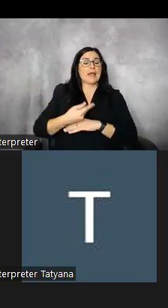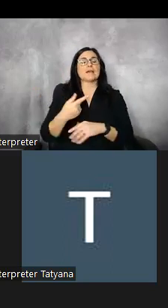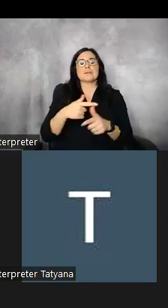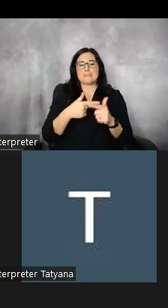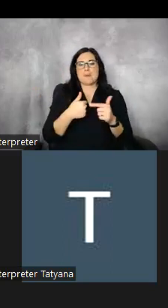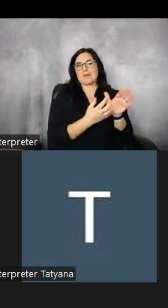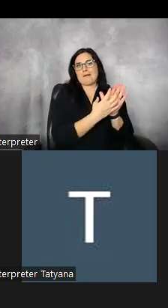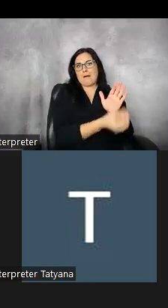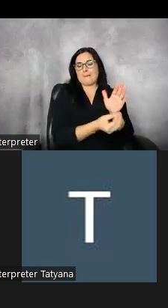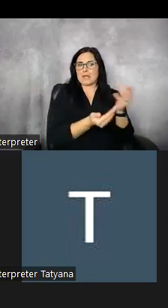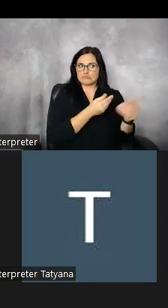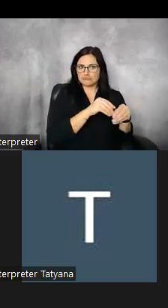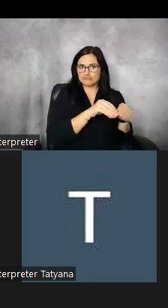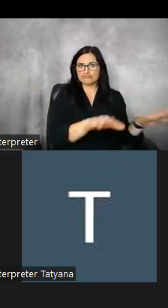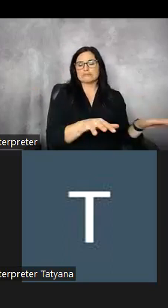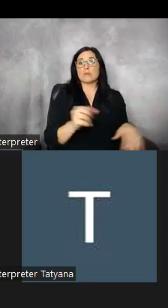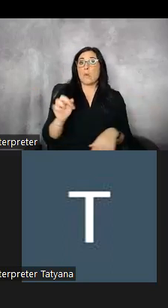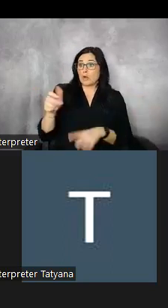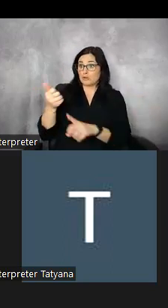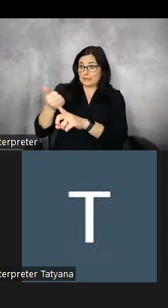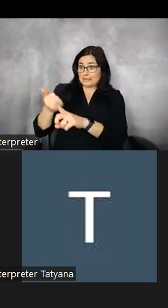you, or you can do it yourself.